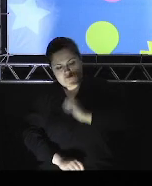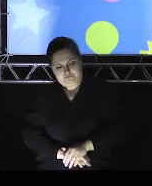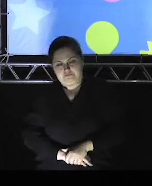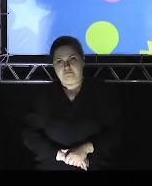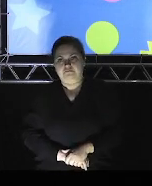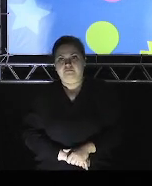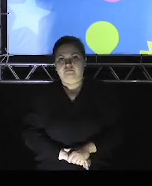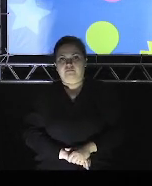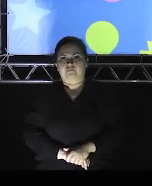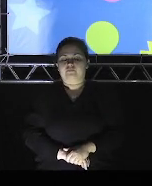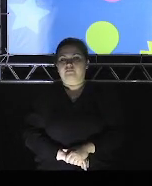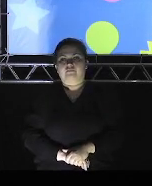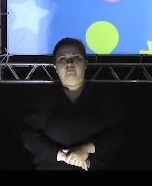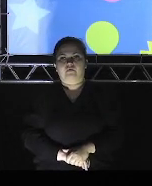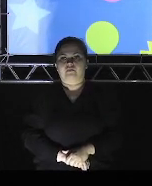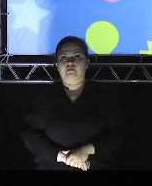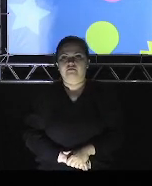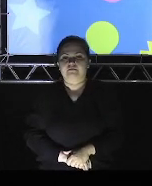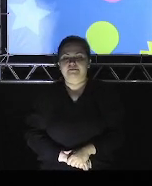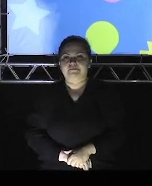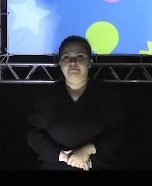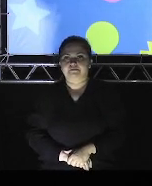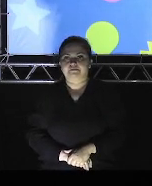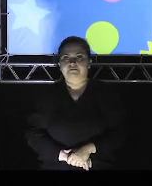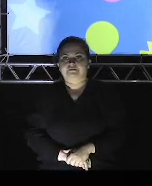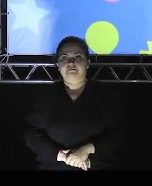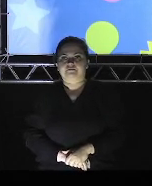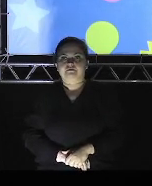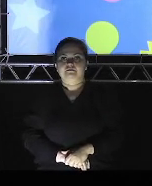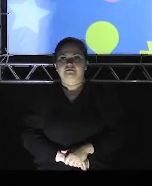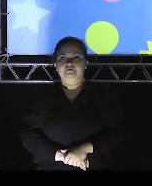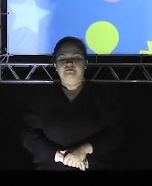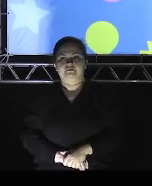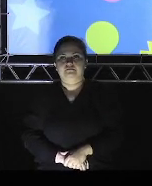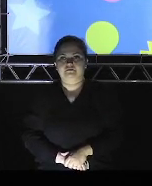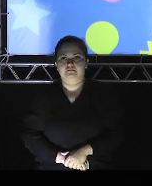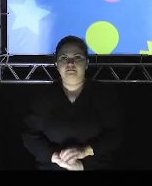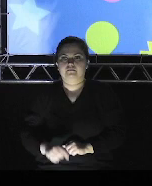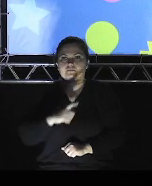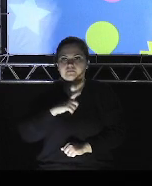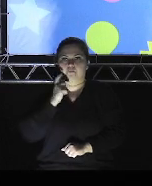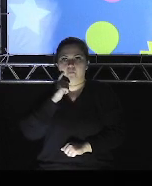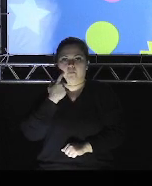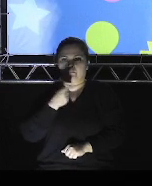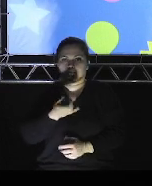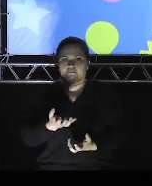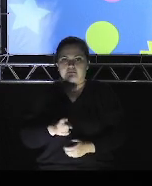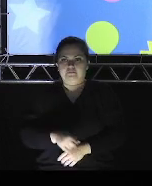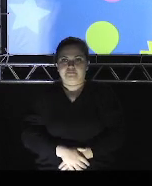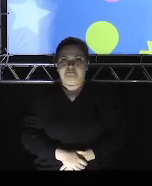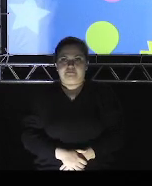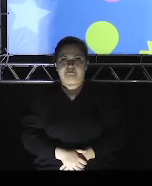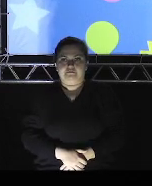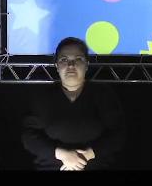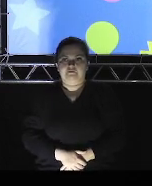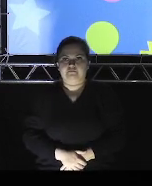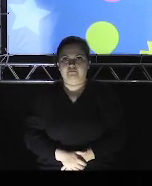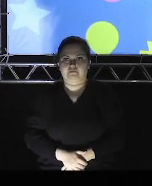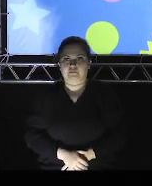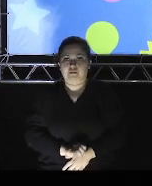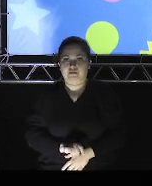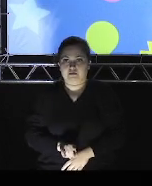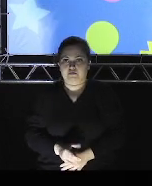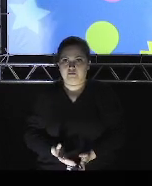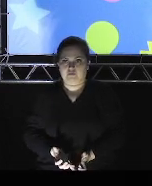and not accepting responsibility. And I don't see that job. I could be wrong. People have often argued with